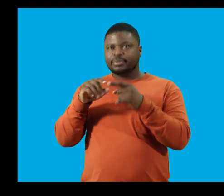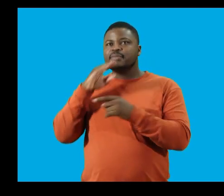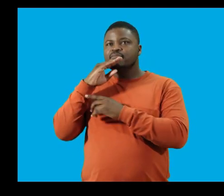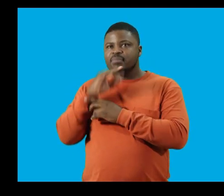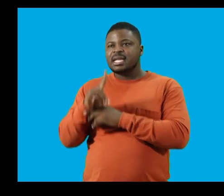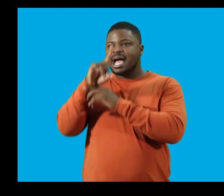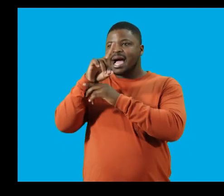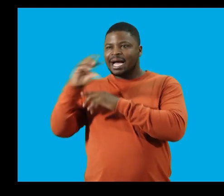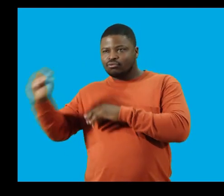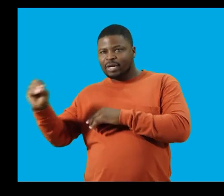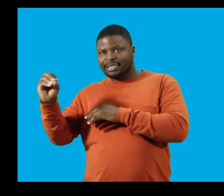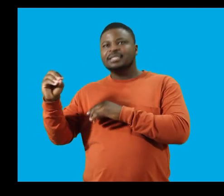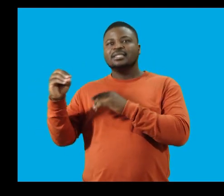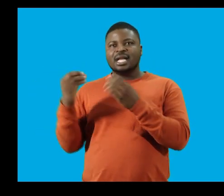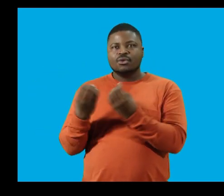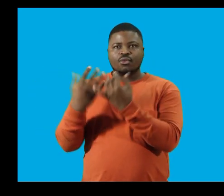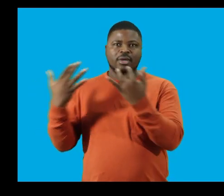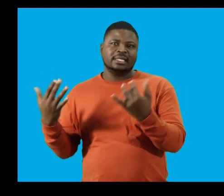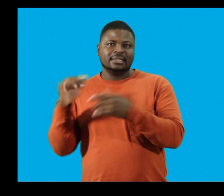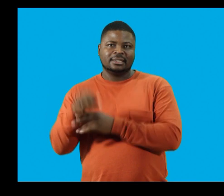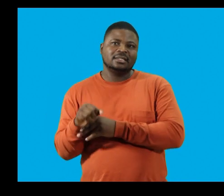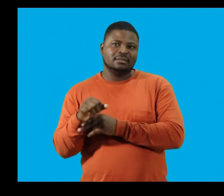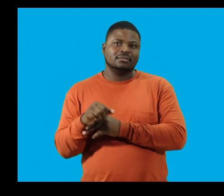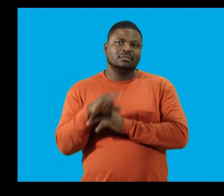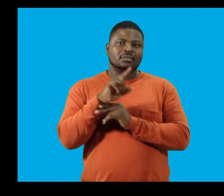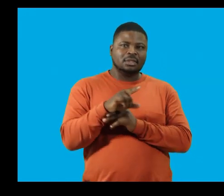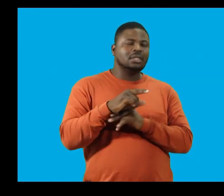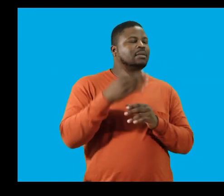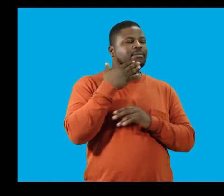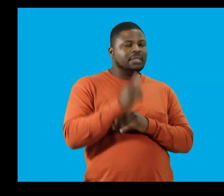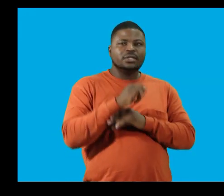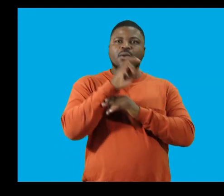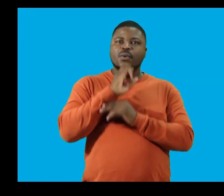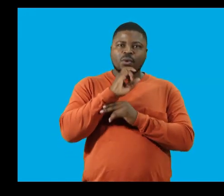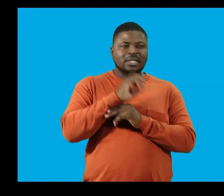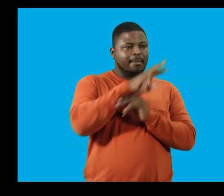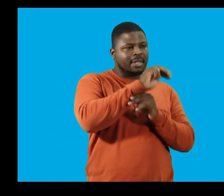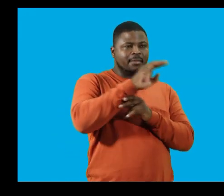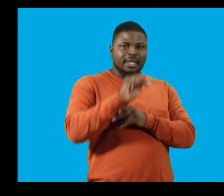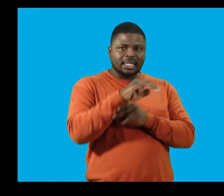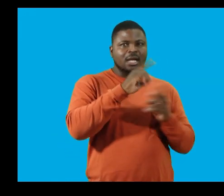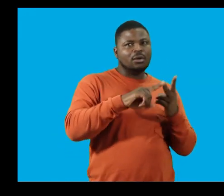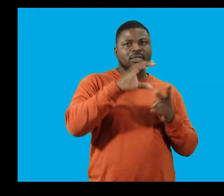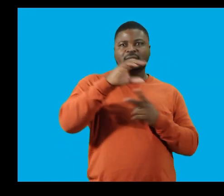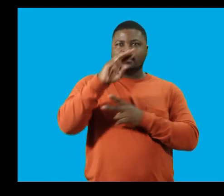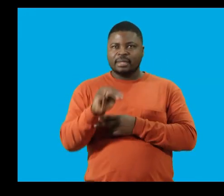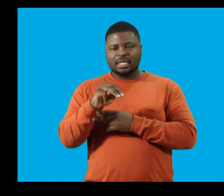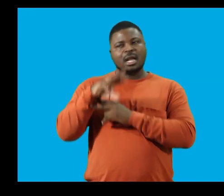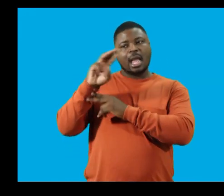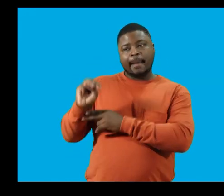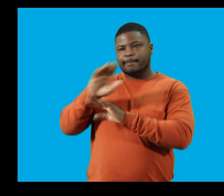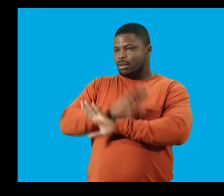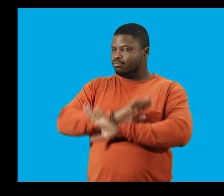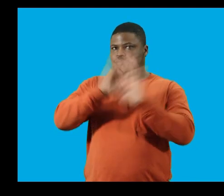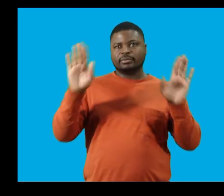in reality. Please do not use units like millimeter, centimeter or